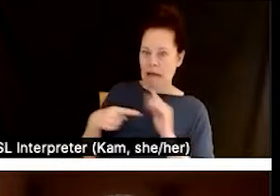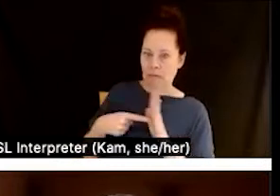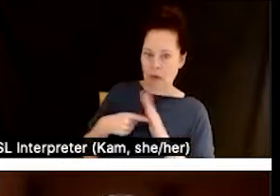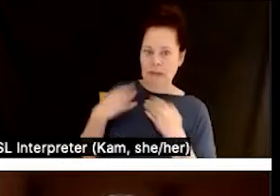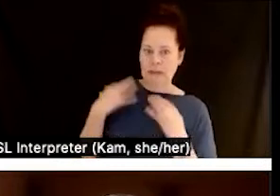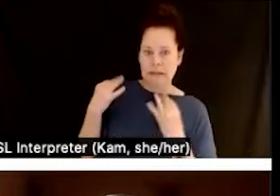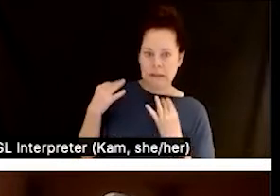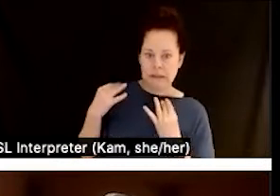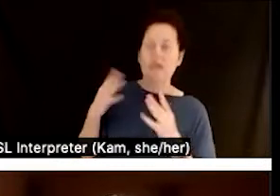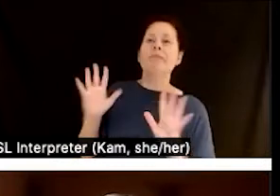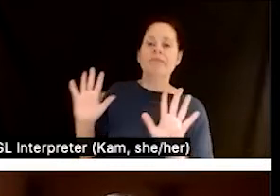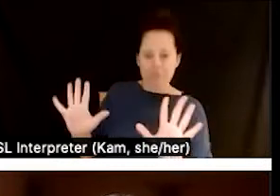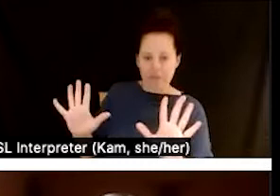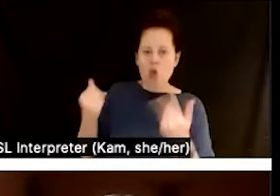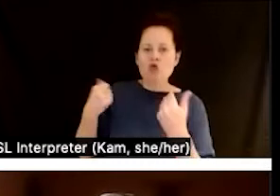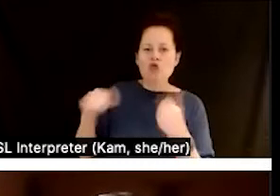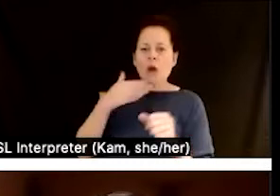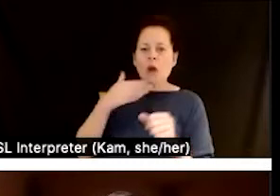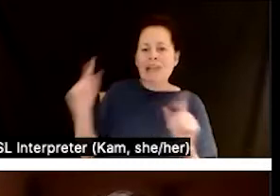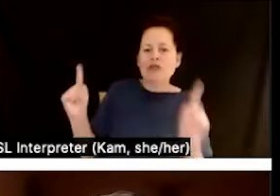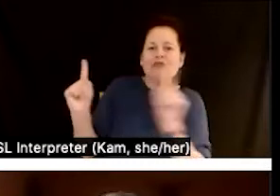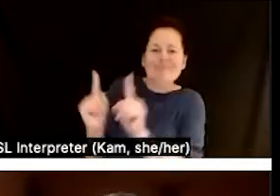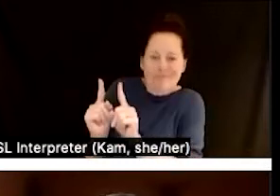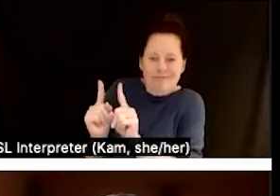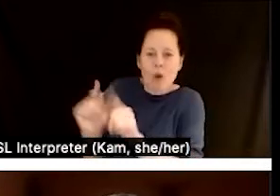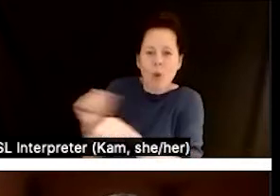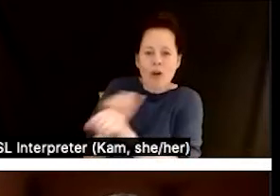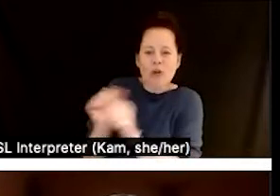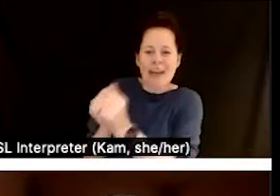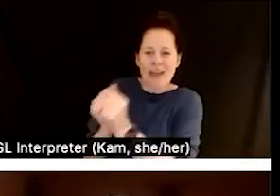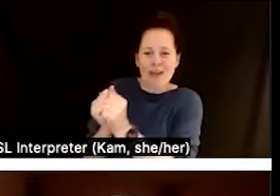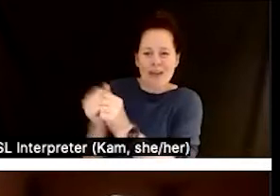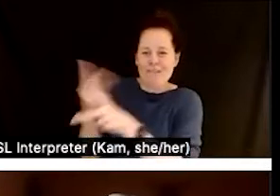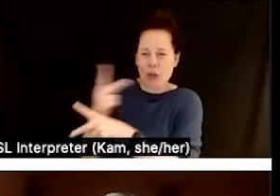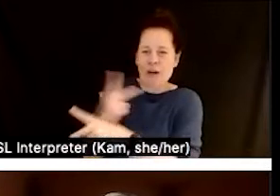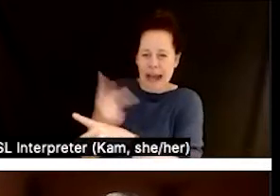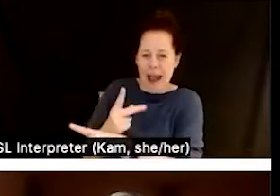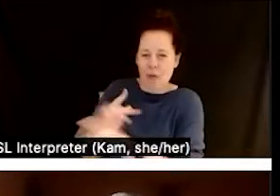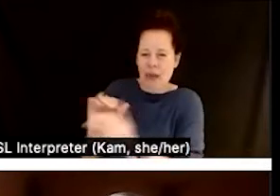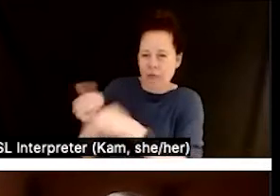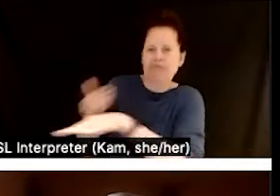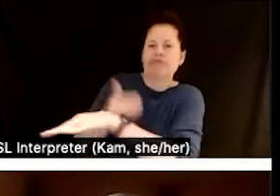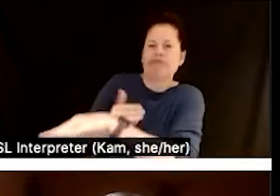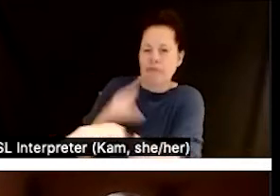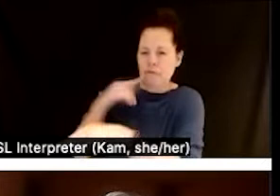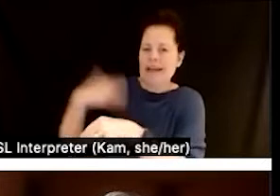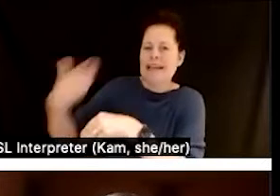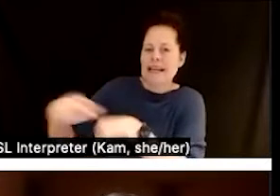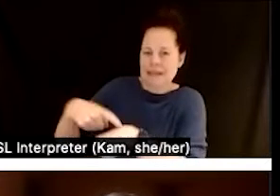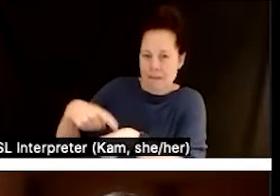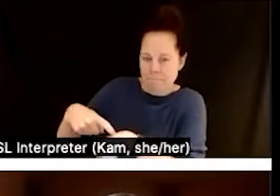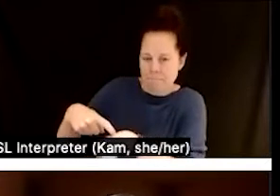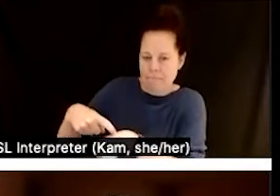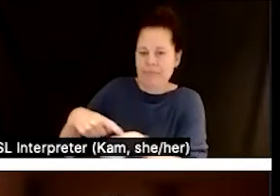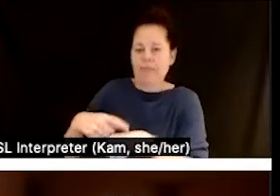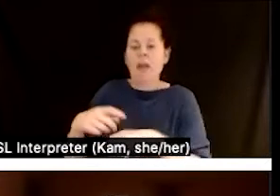explain that you would like to make it happen next time, for example. We talk a lot about ADA compliance,